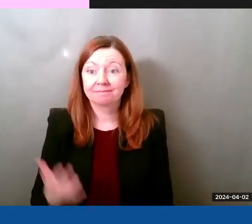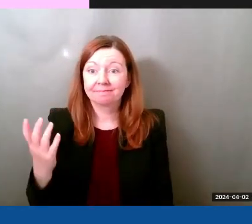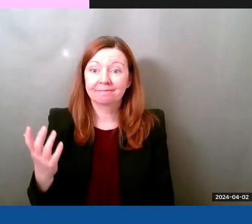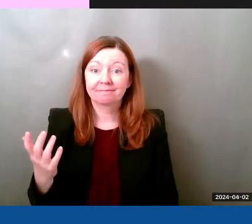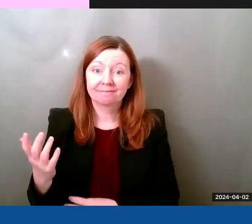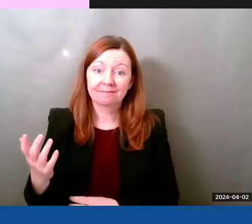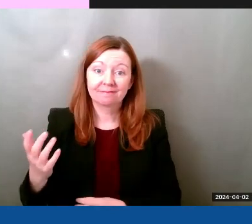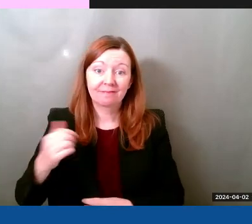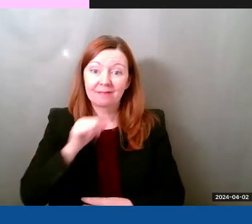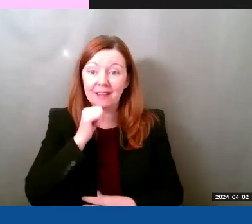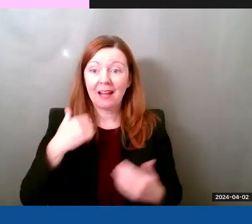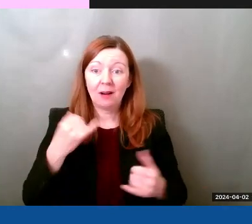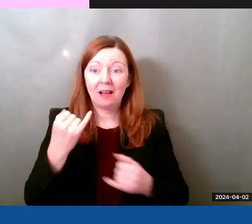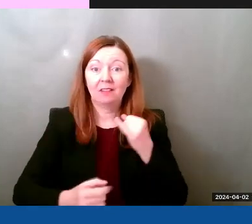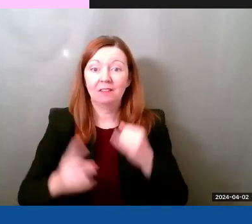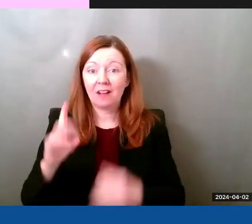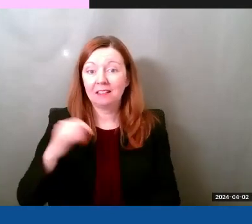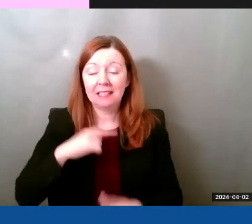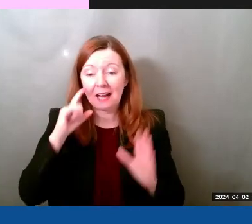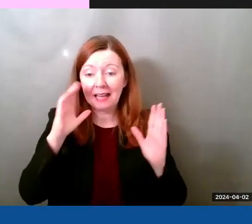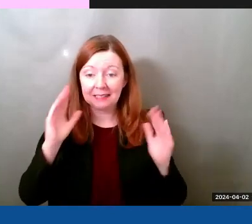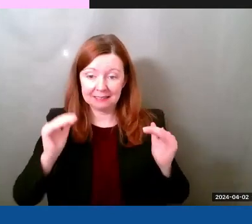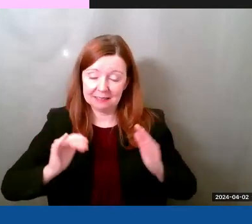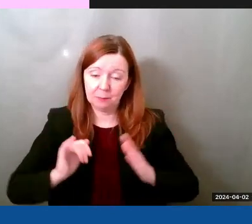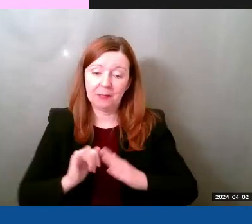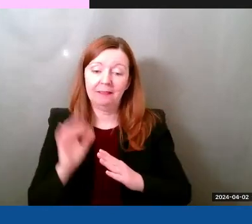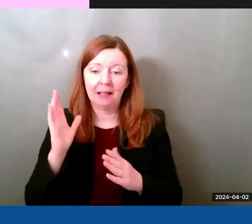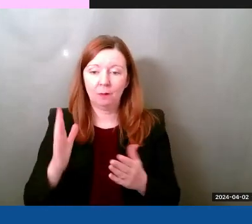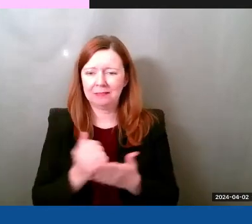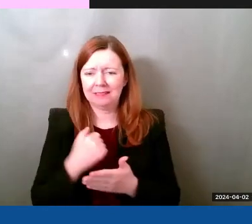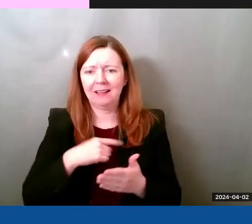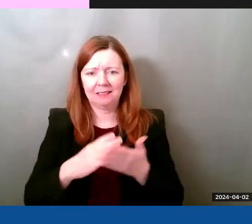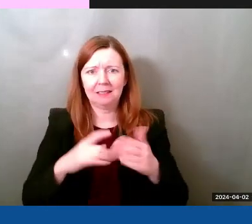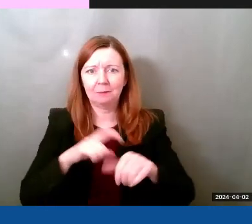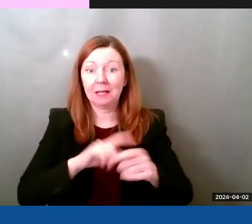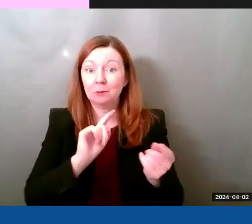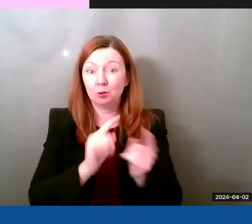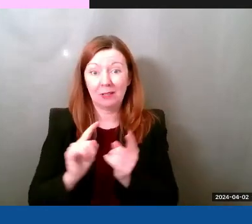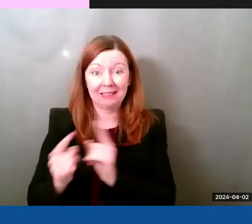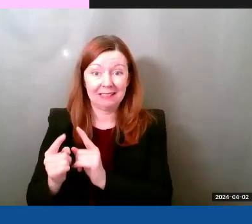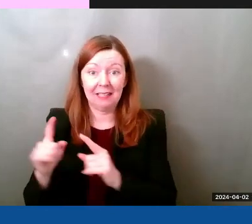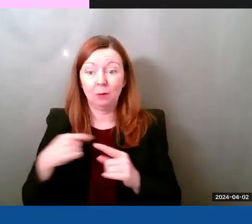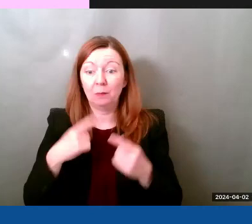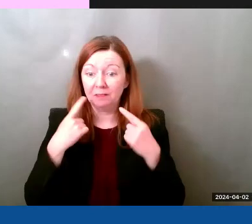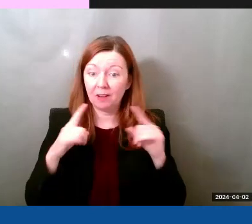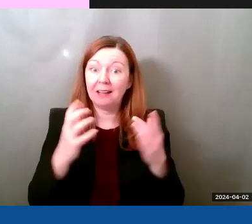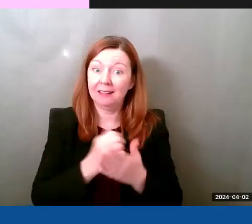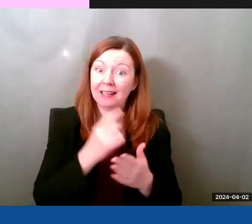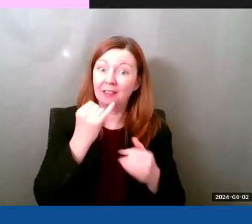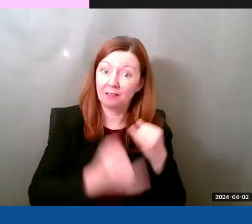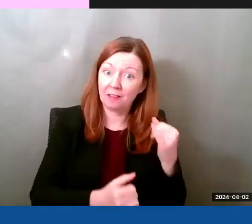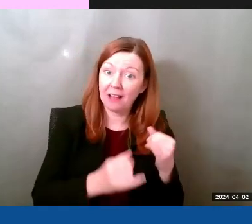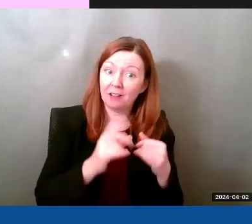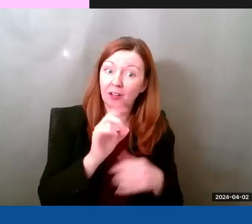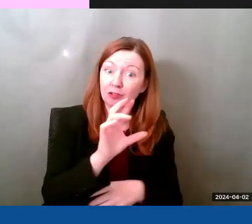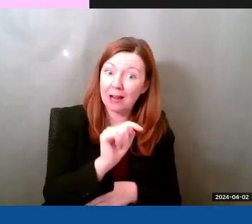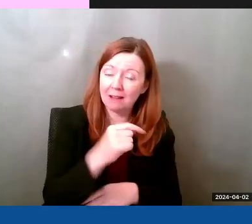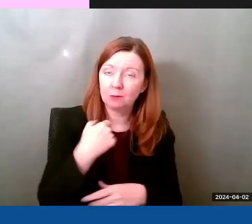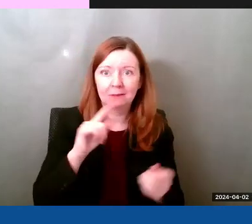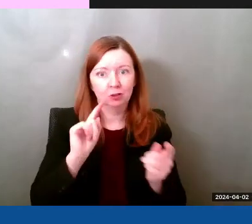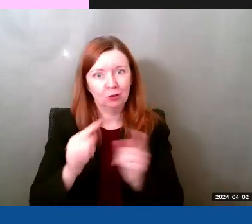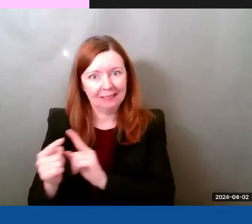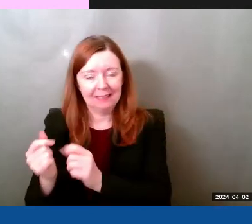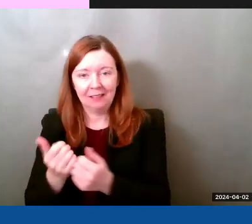So yeah, I don't have a final date. I anticipate though that it would take us some time to translate when we finally do get the final versions. So I think